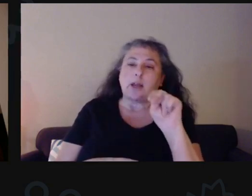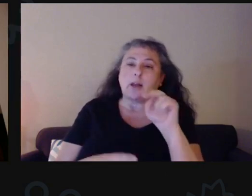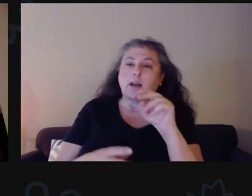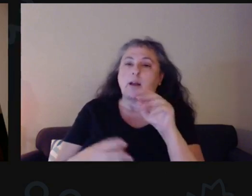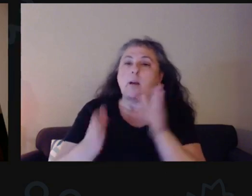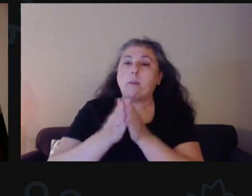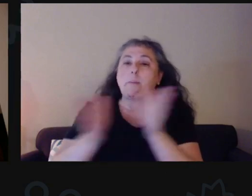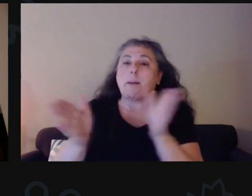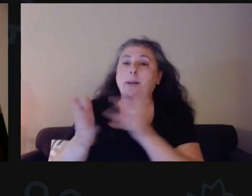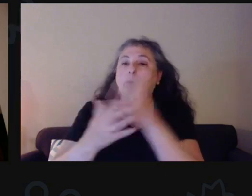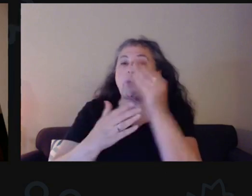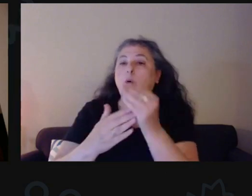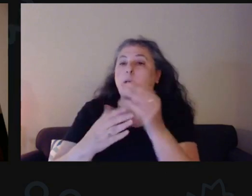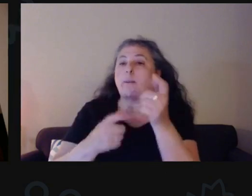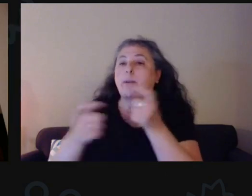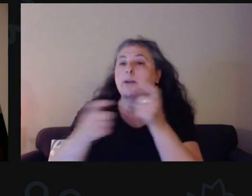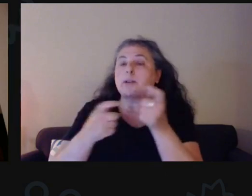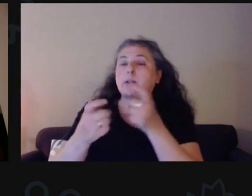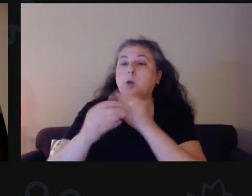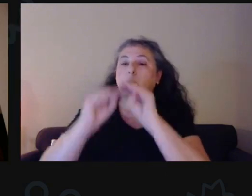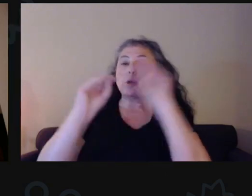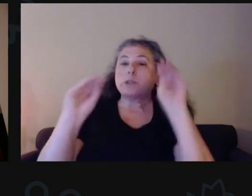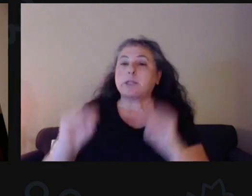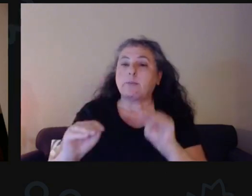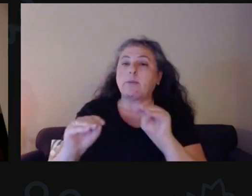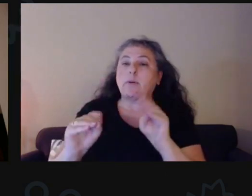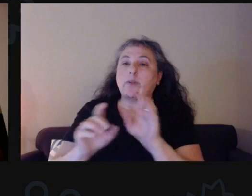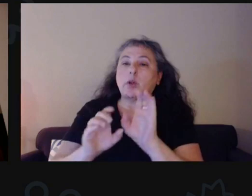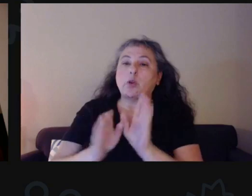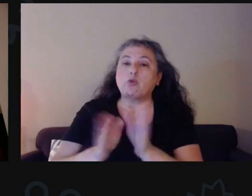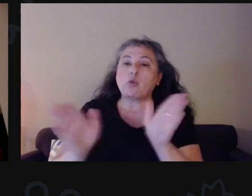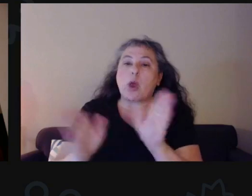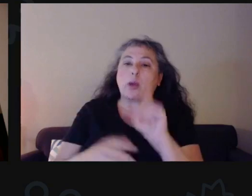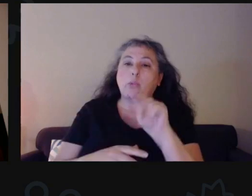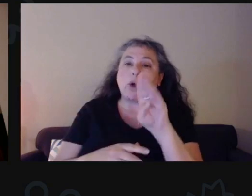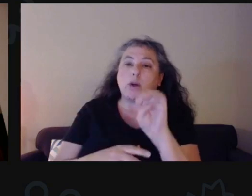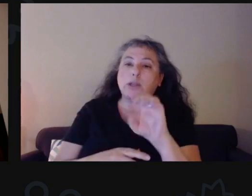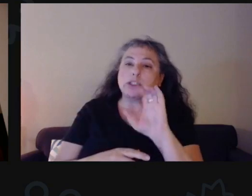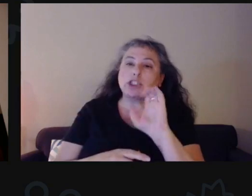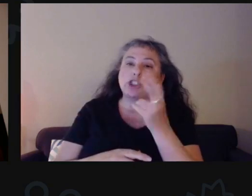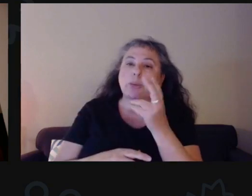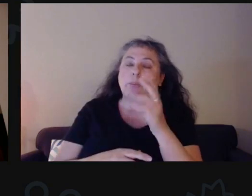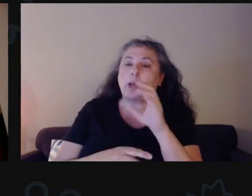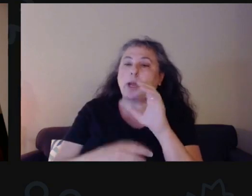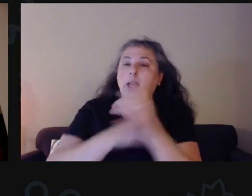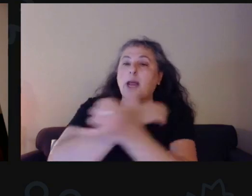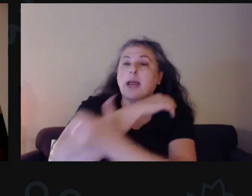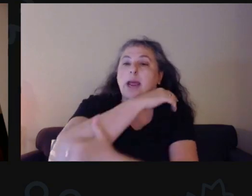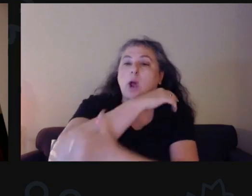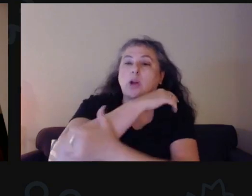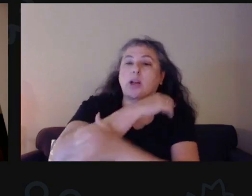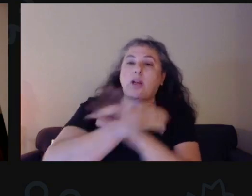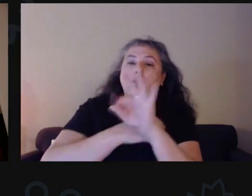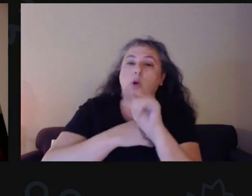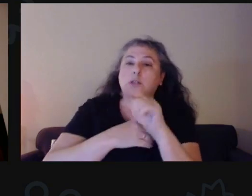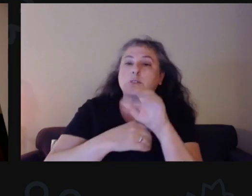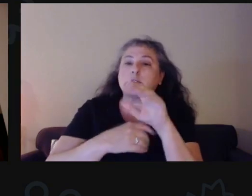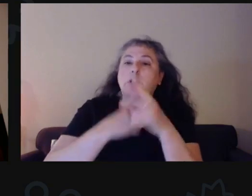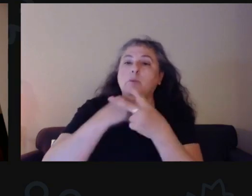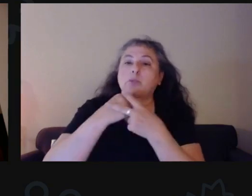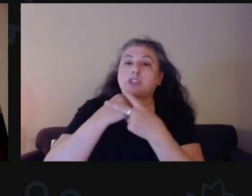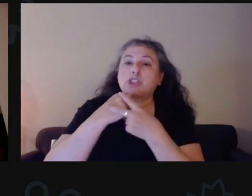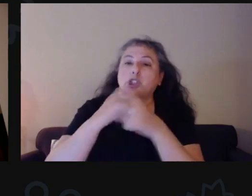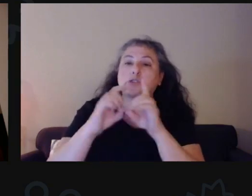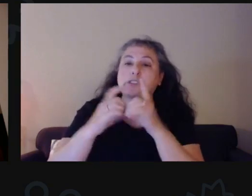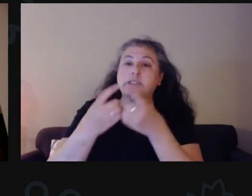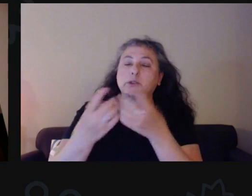of the Grand Prairie, part of the Champaign County Forest Preserve District. And again, thank you for joining us as we